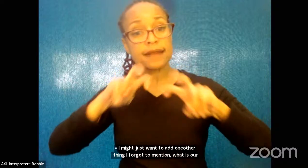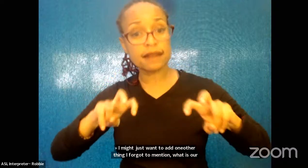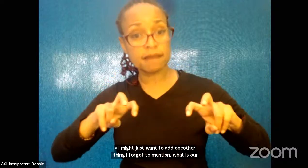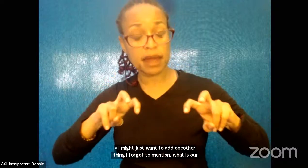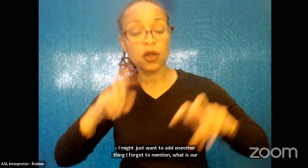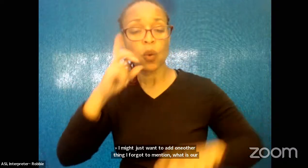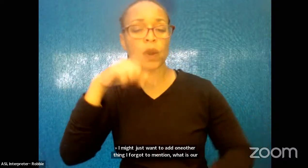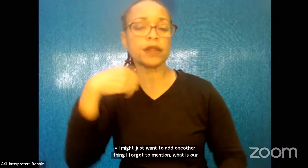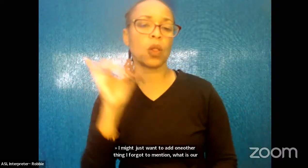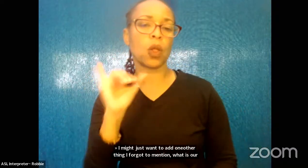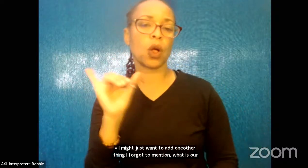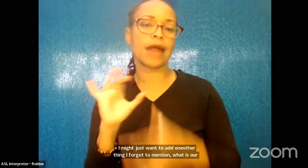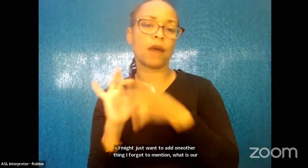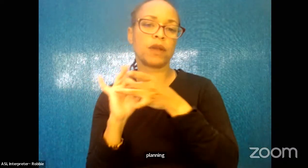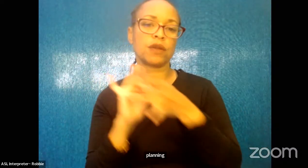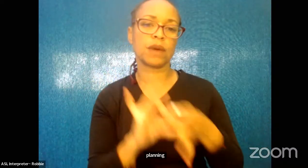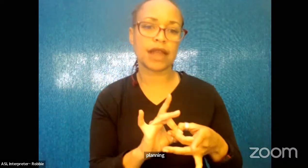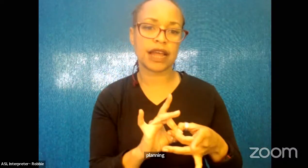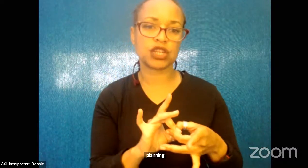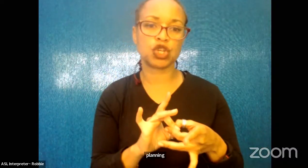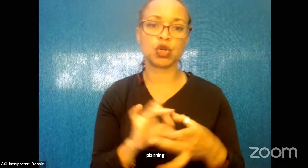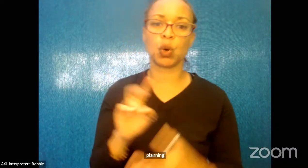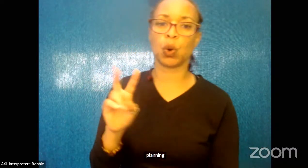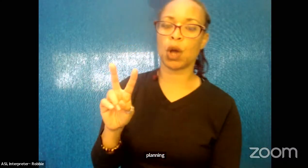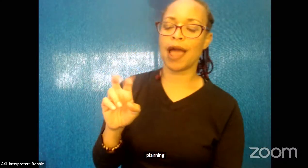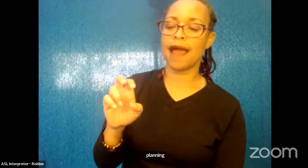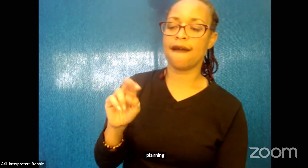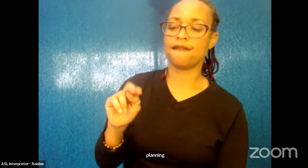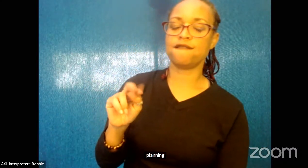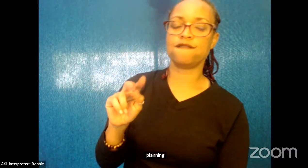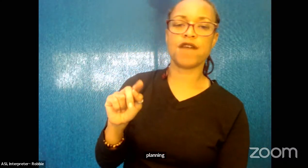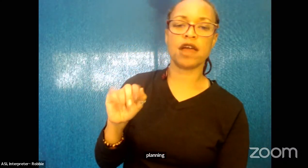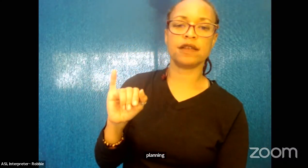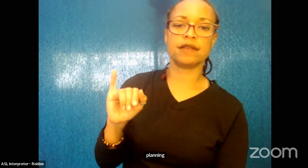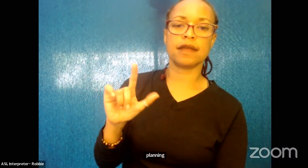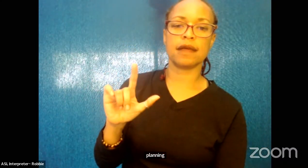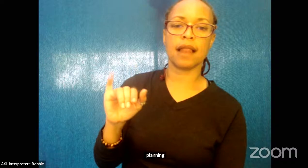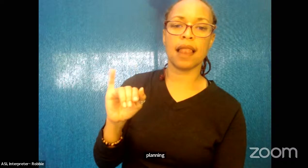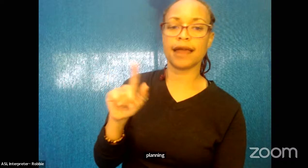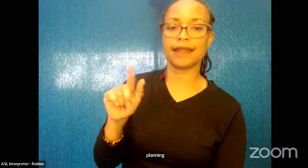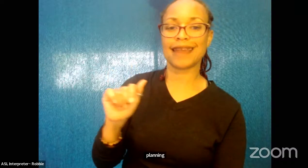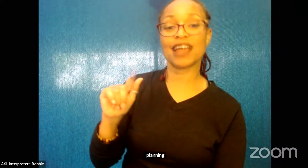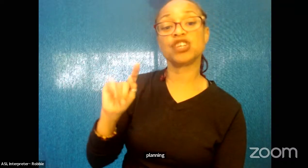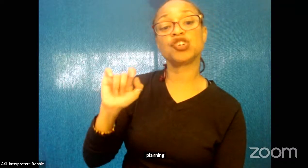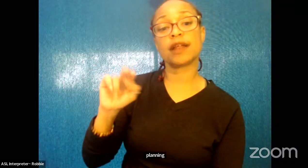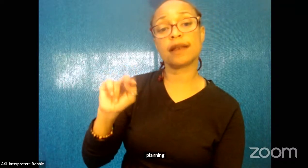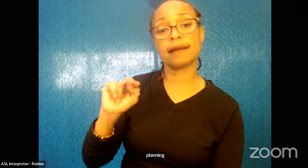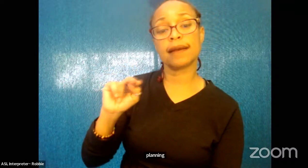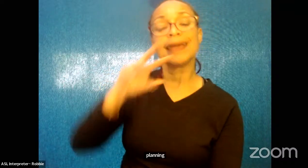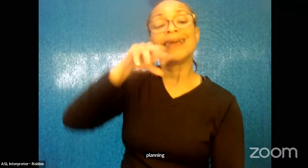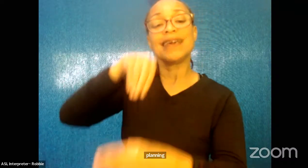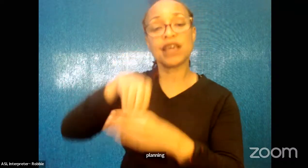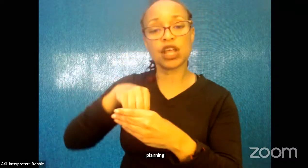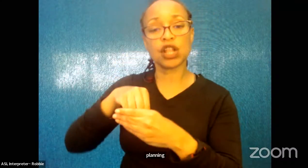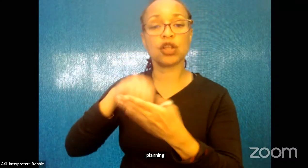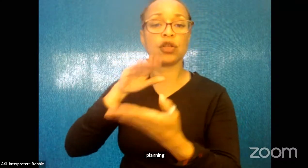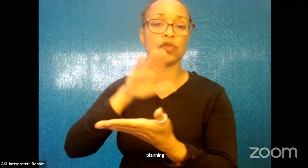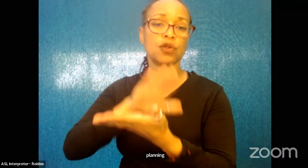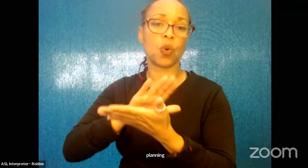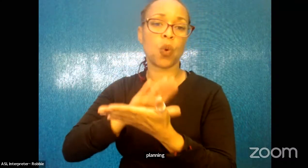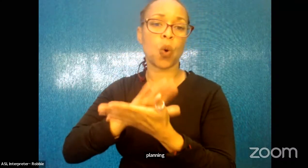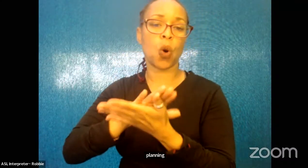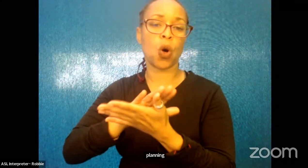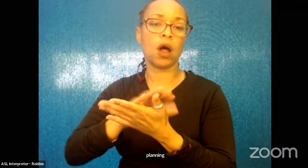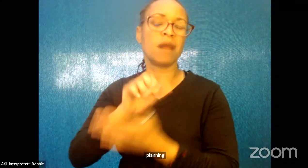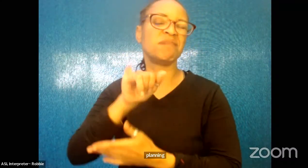it relates to ventilation in our indoor spaces, including schools. I kind of think about the